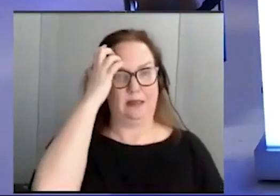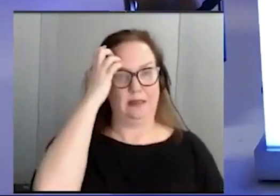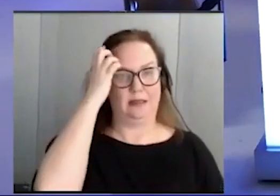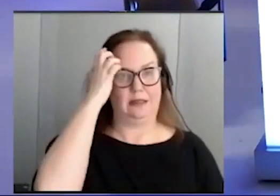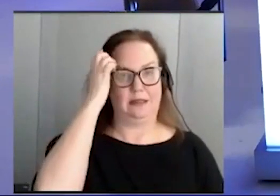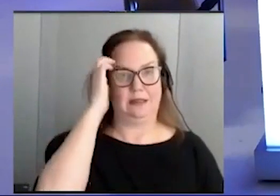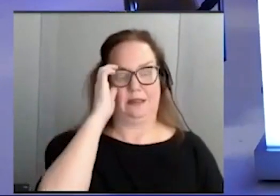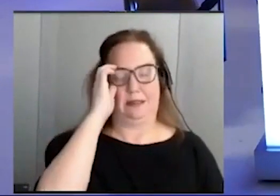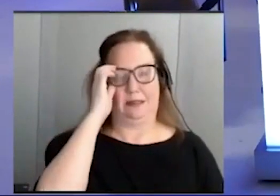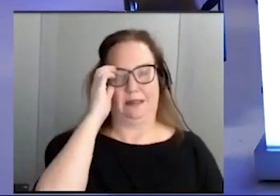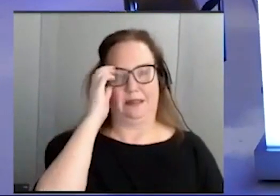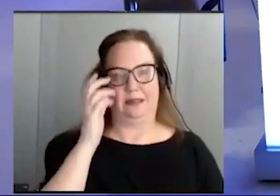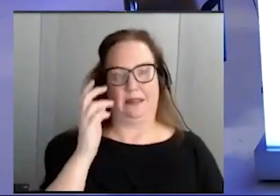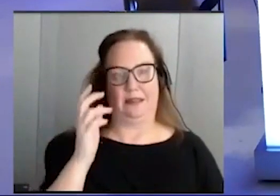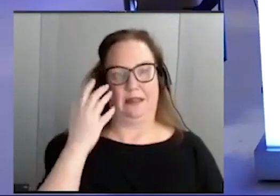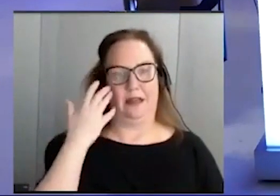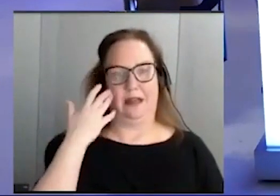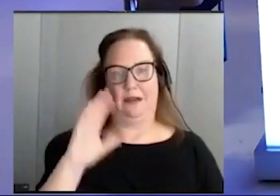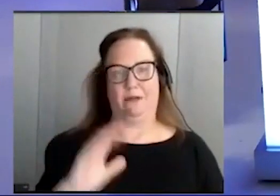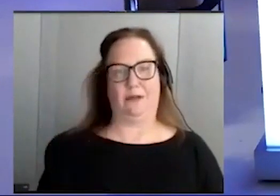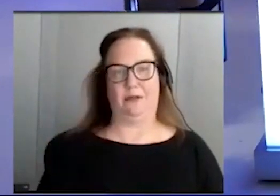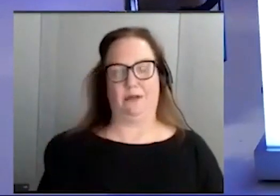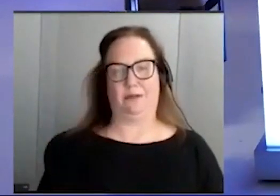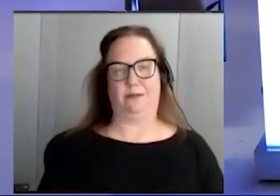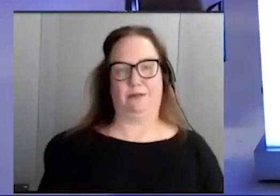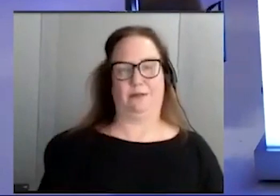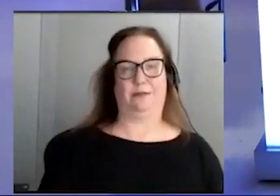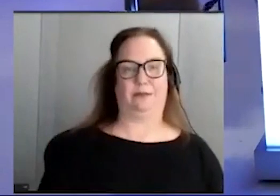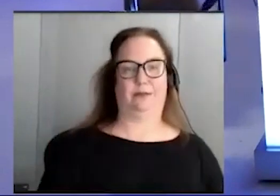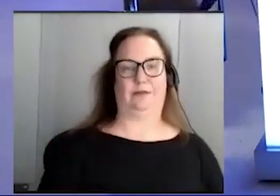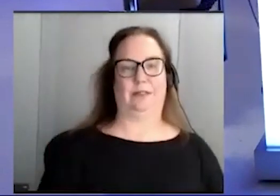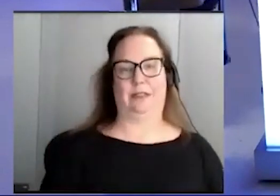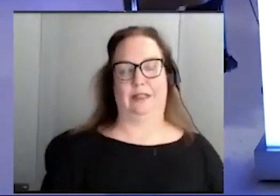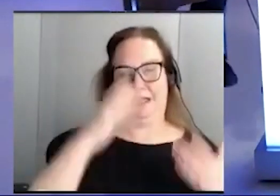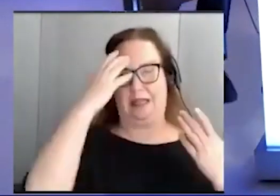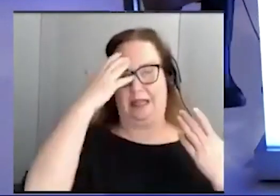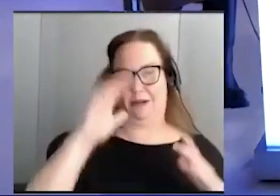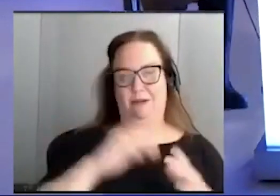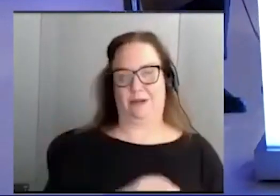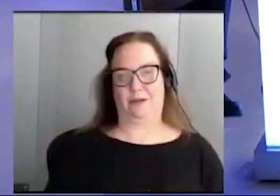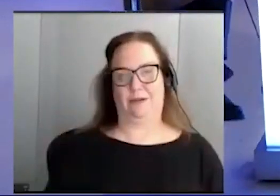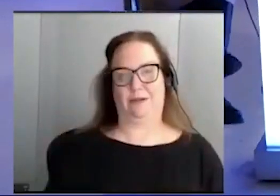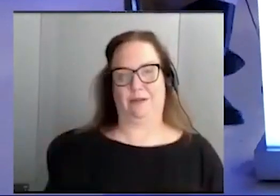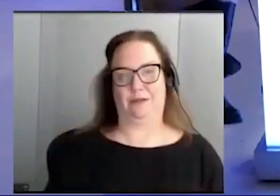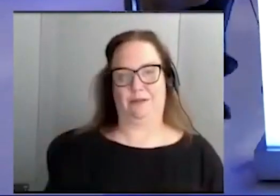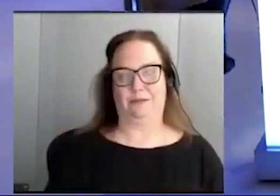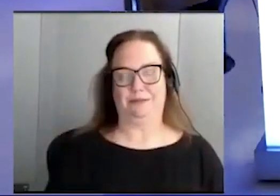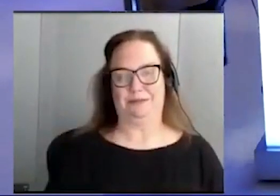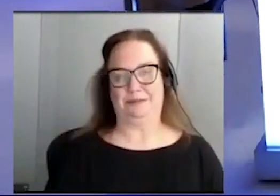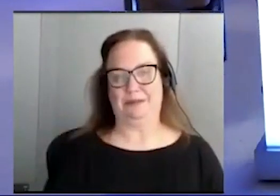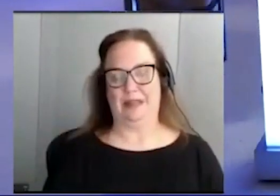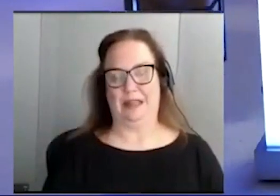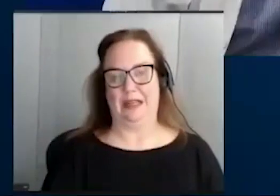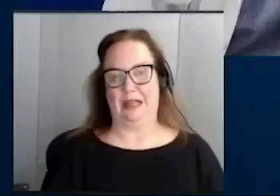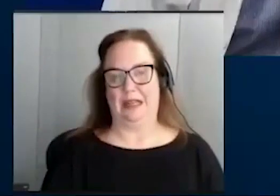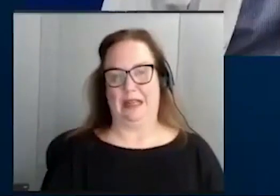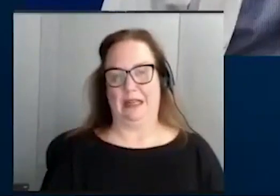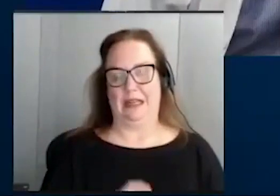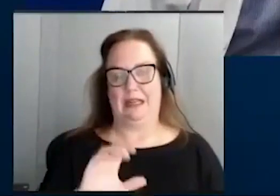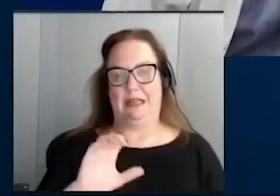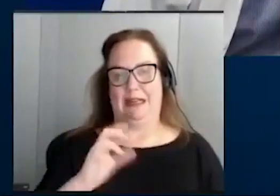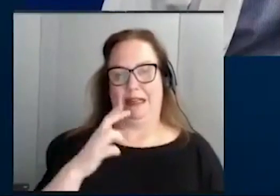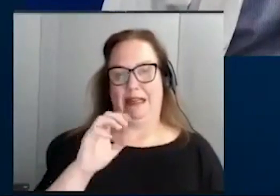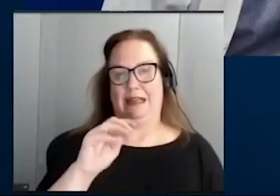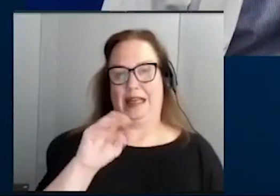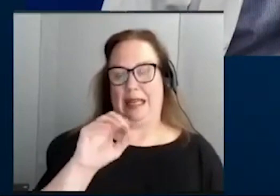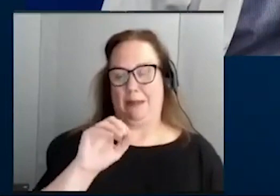I'll have to say I do not know. Okay. And that's a fair answer. Do You you can have a find sense? out. Yeah, I wouldn't imagine the chemotherapy